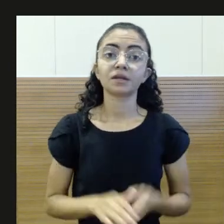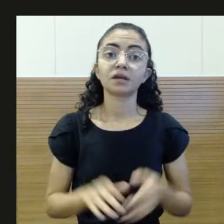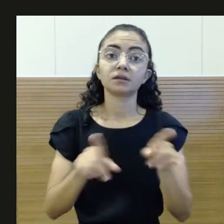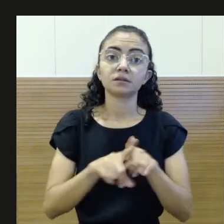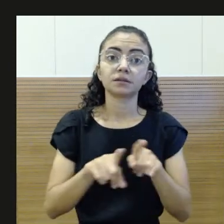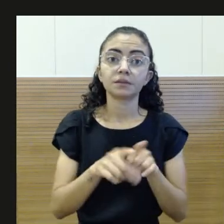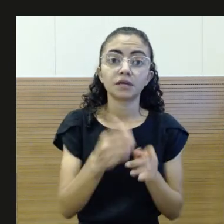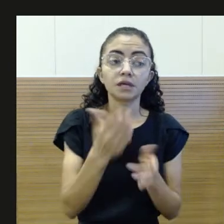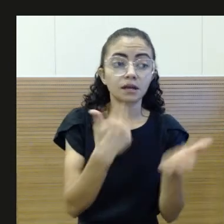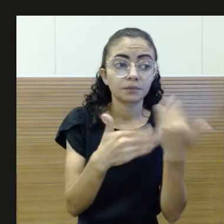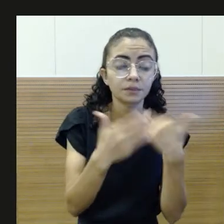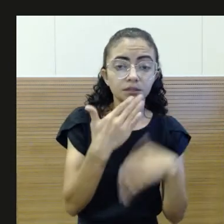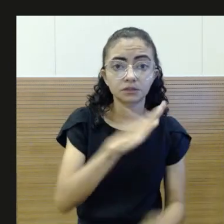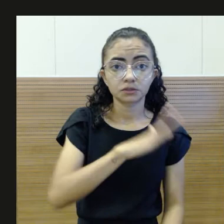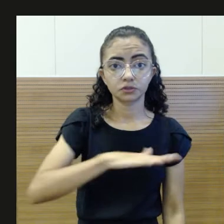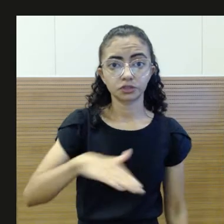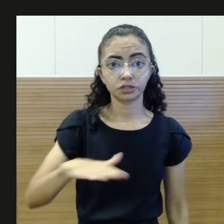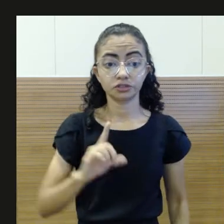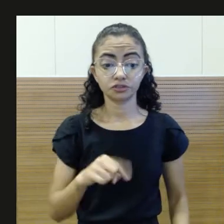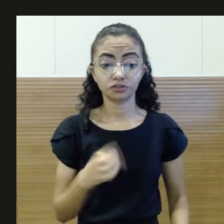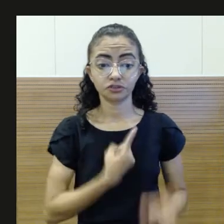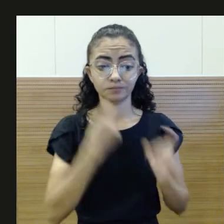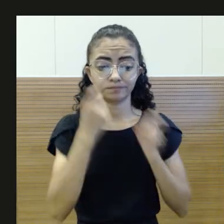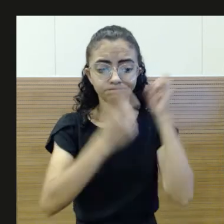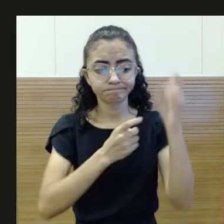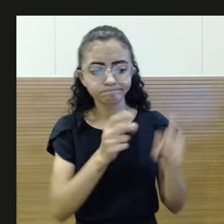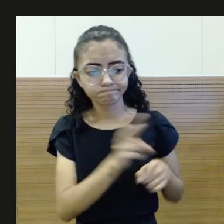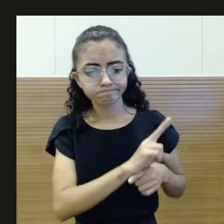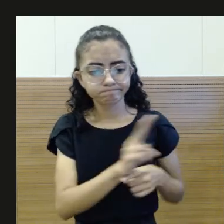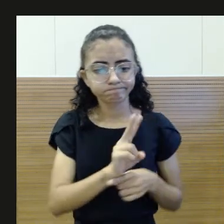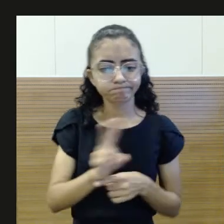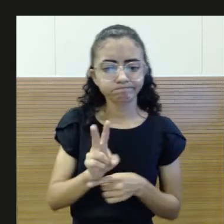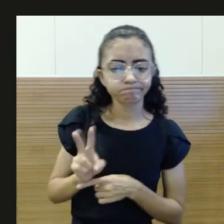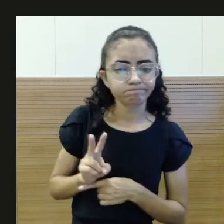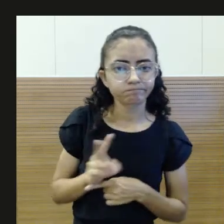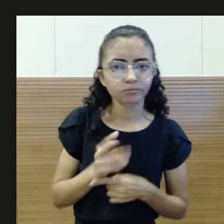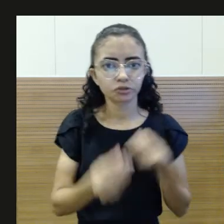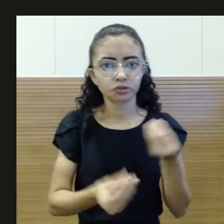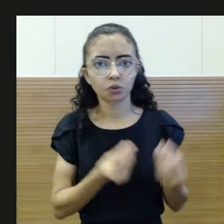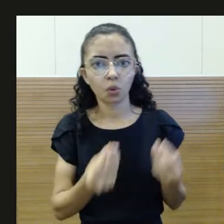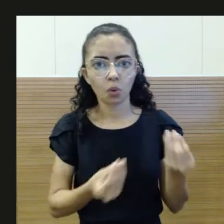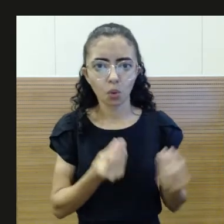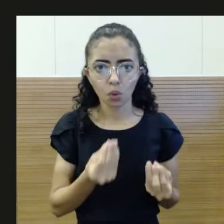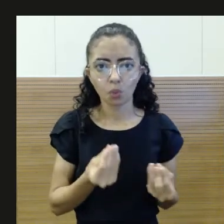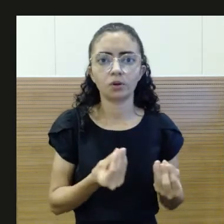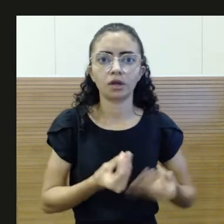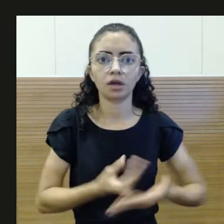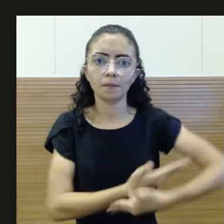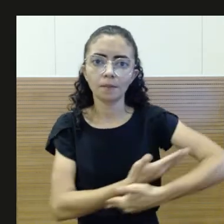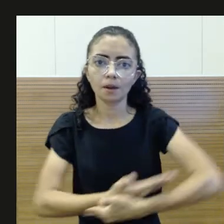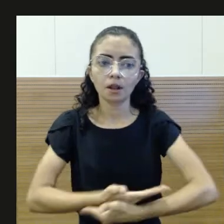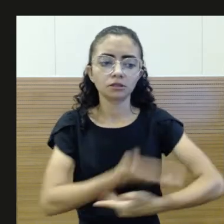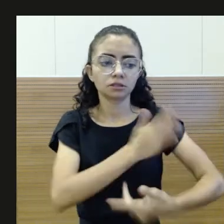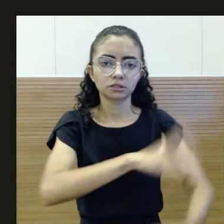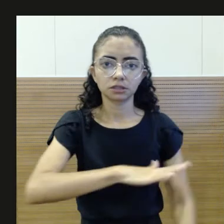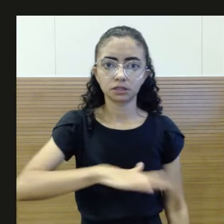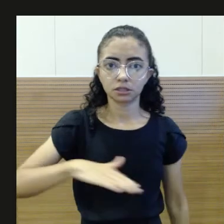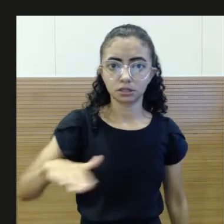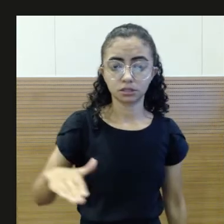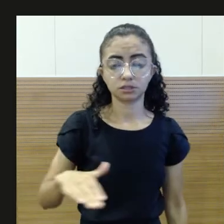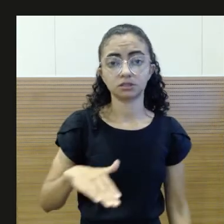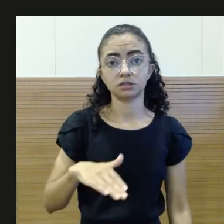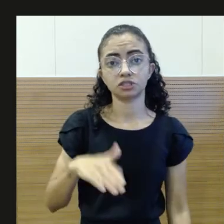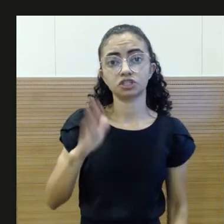food means. Well, it is much simpler than it seems. In the case of Brazil, it's rice, beans,